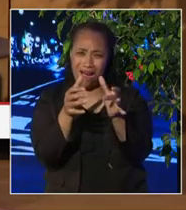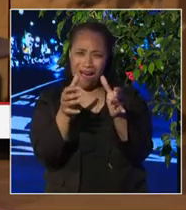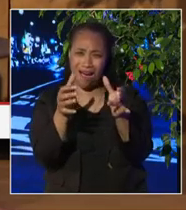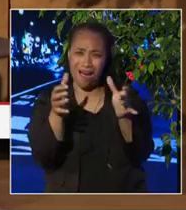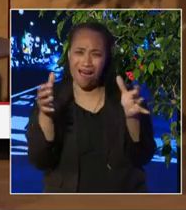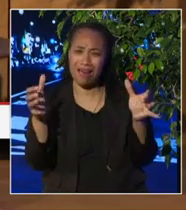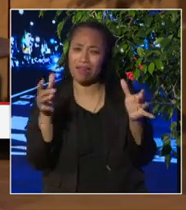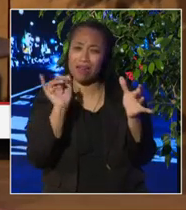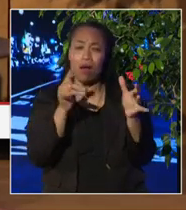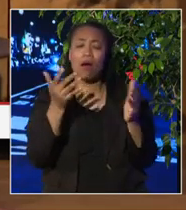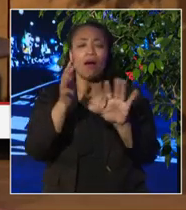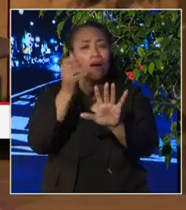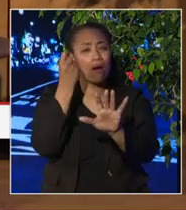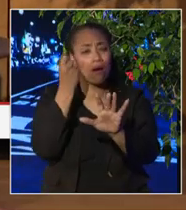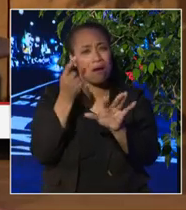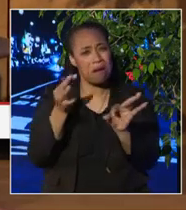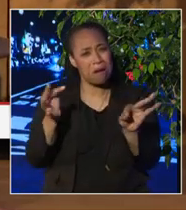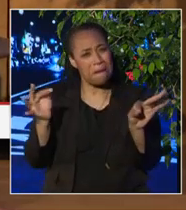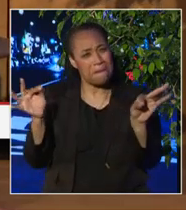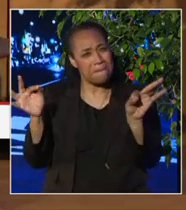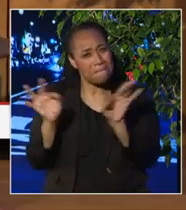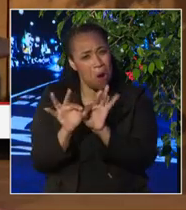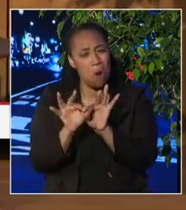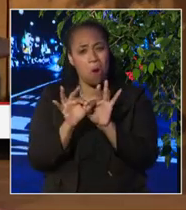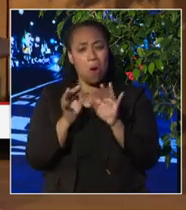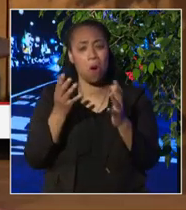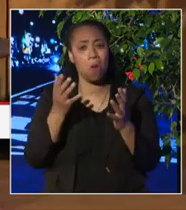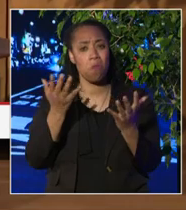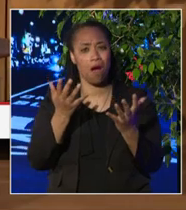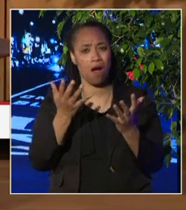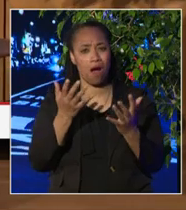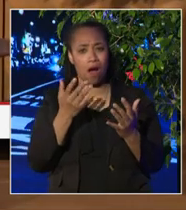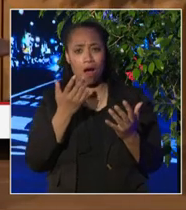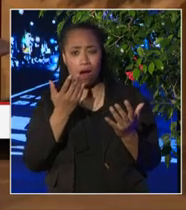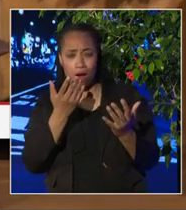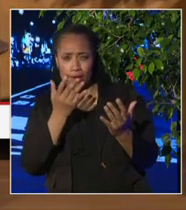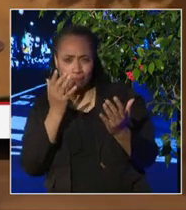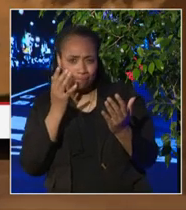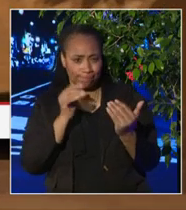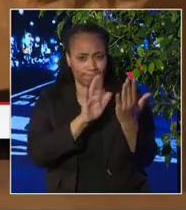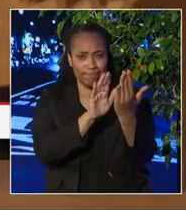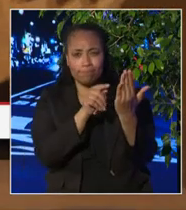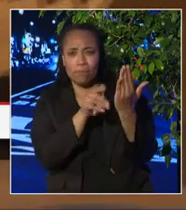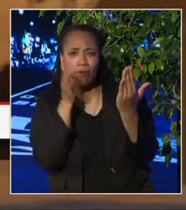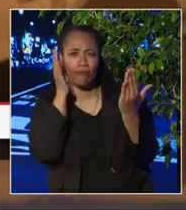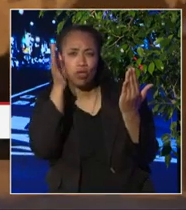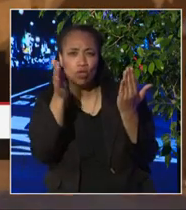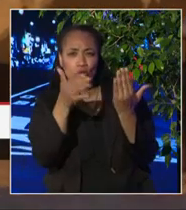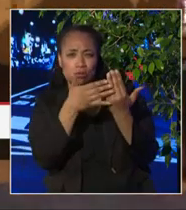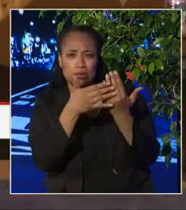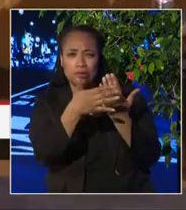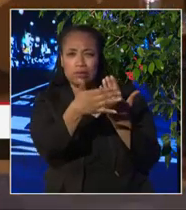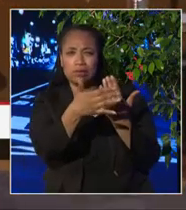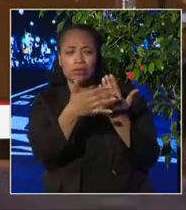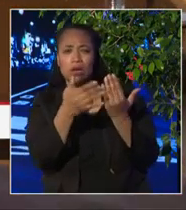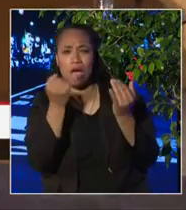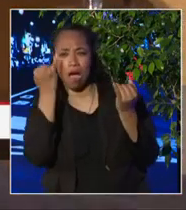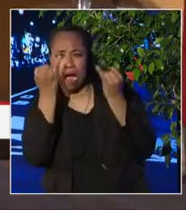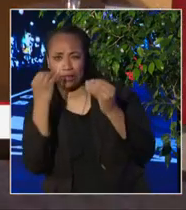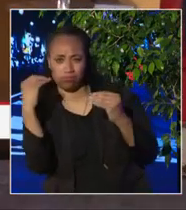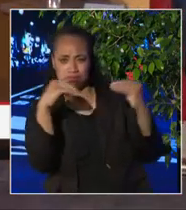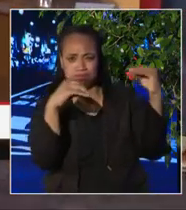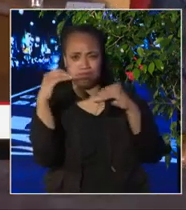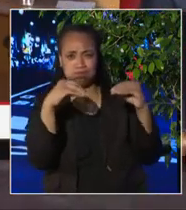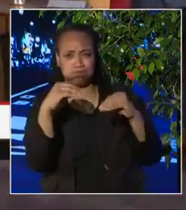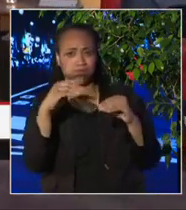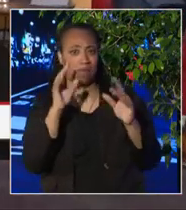face our future or even our present with ideas that are business as usual. We have to